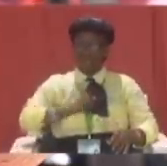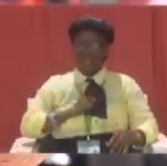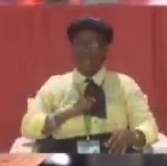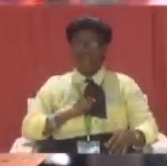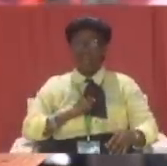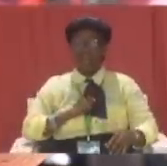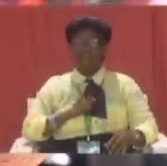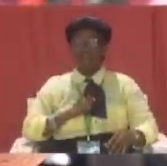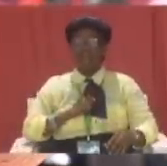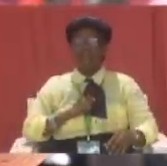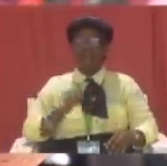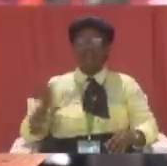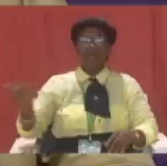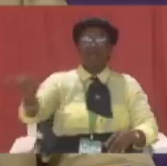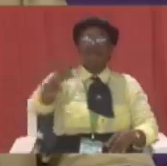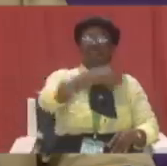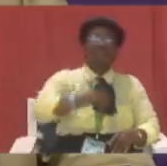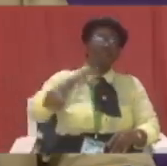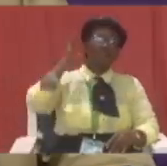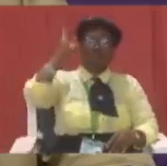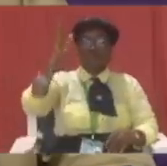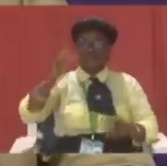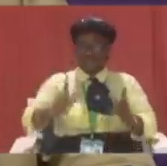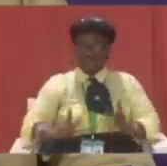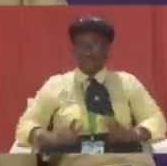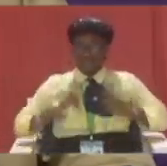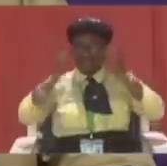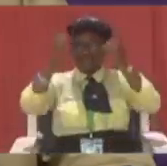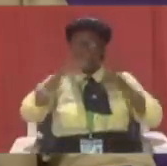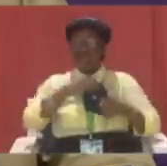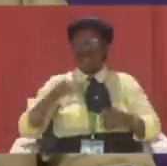you shall live and you will not die.